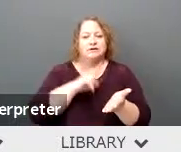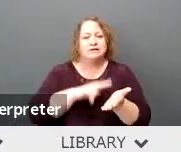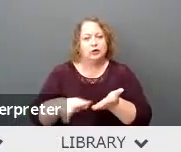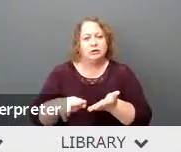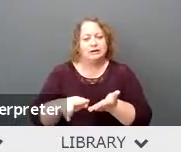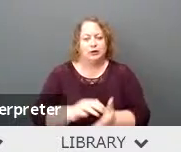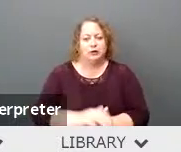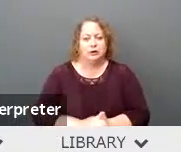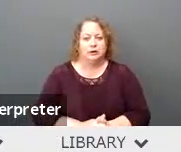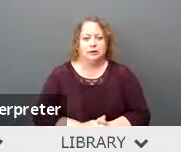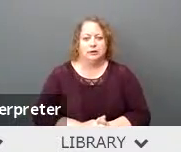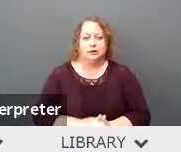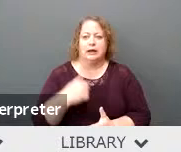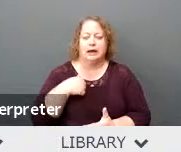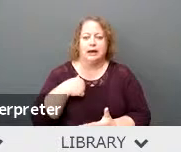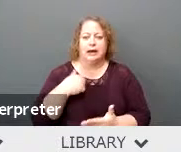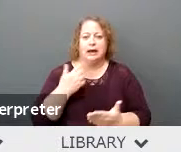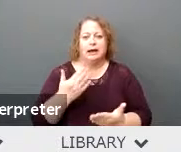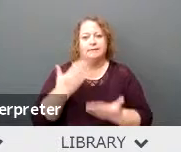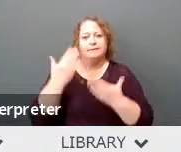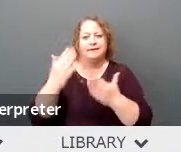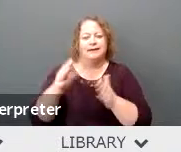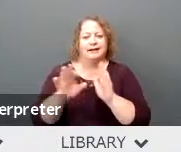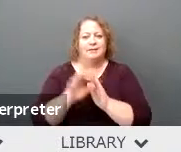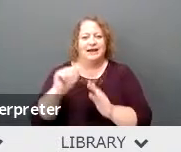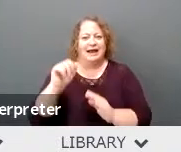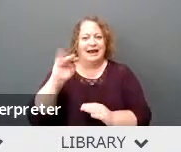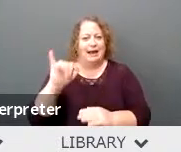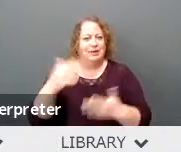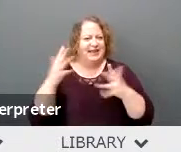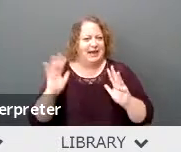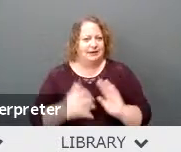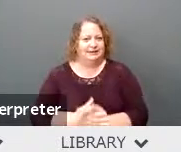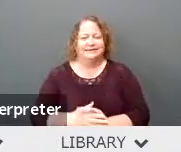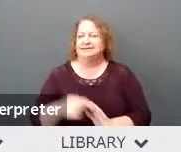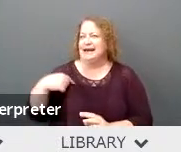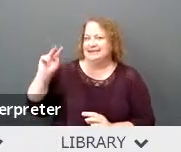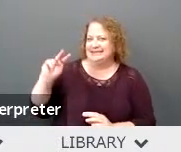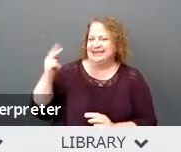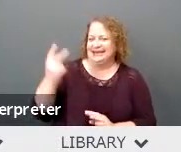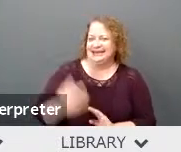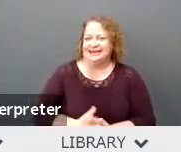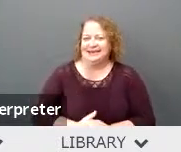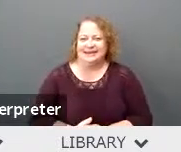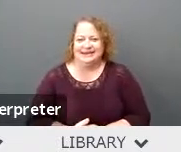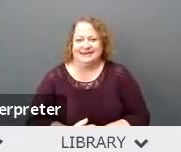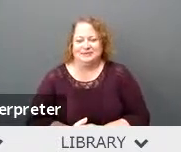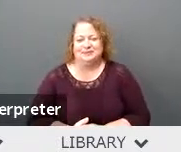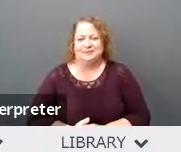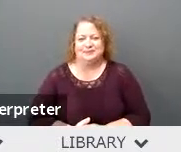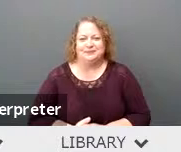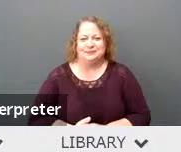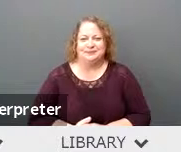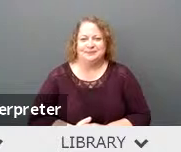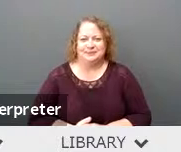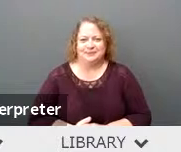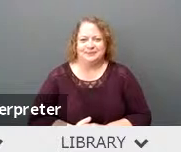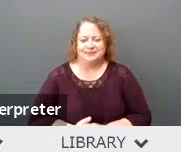secretary. I nominate Amy. I second.